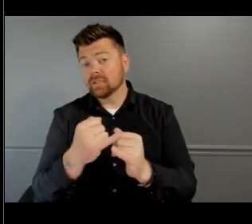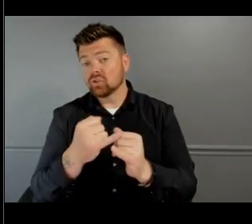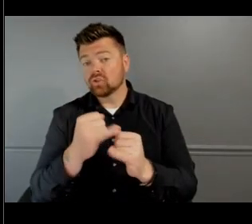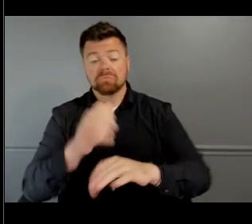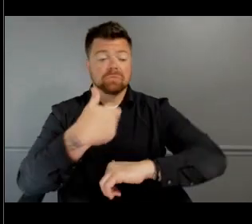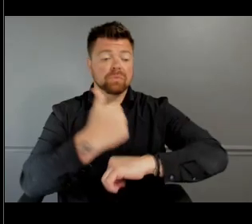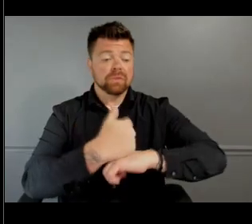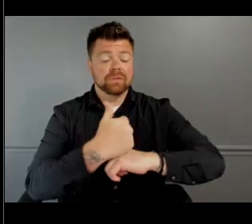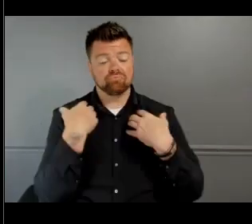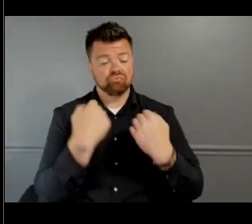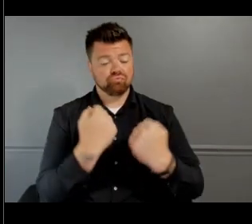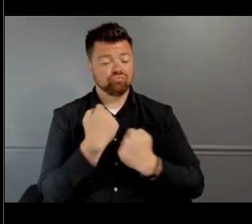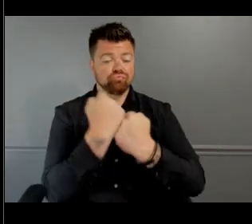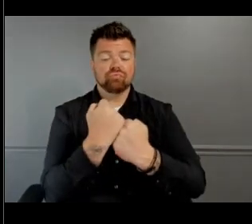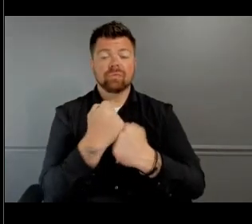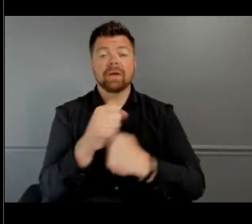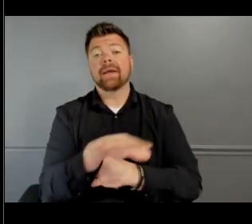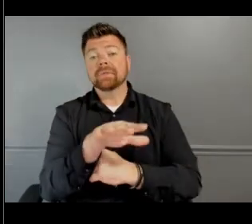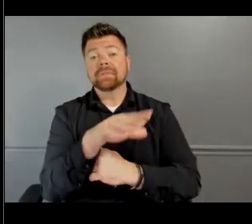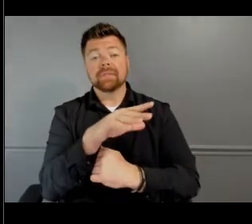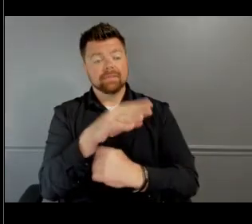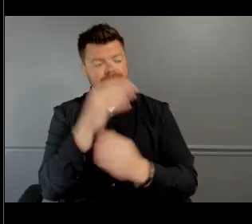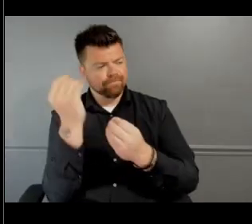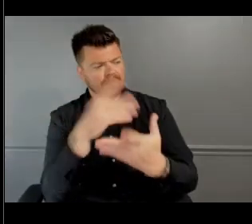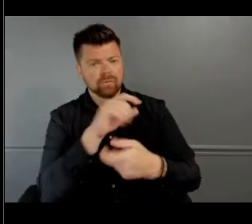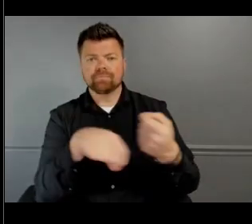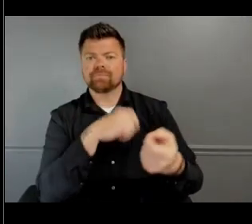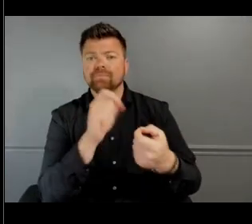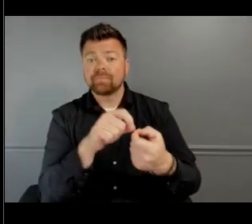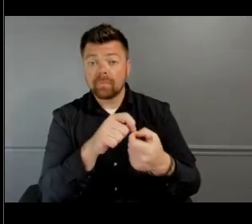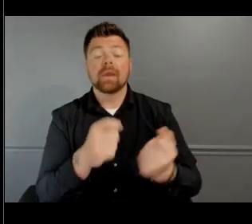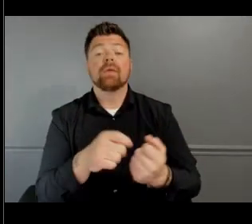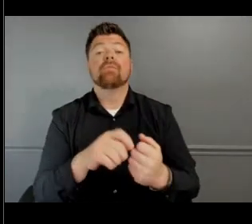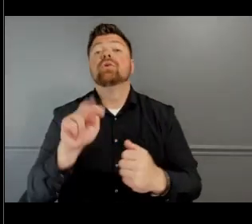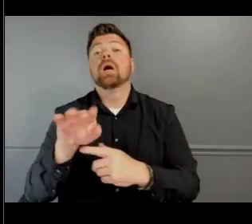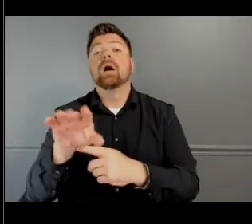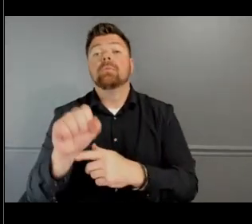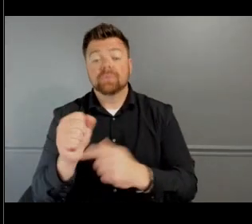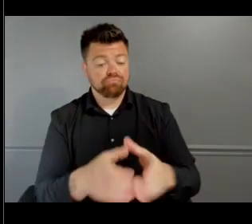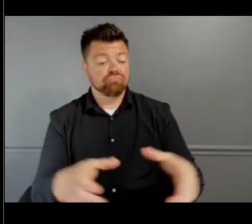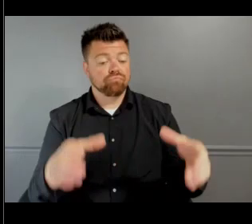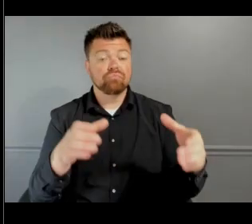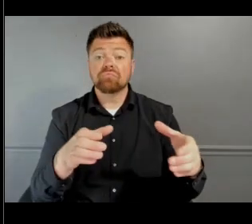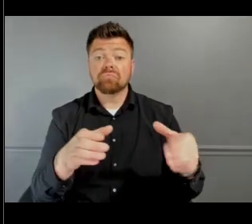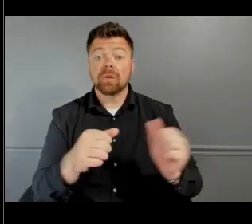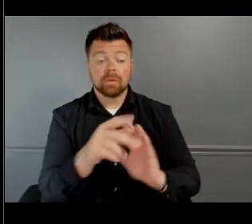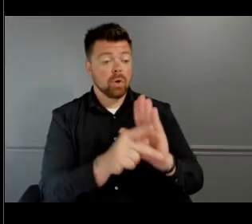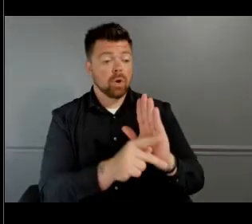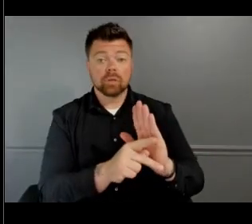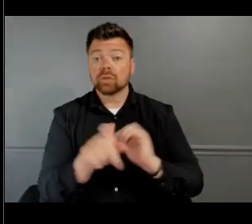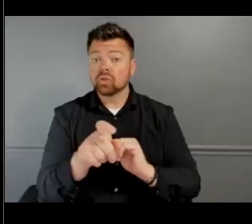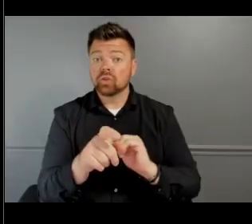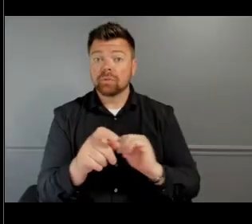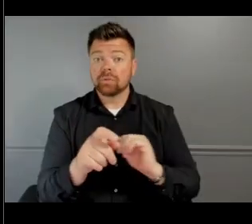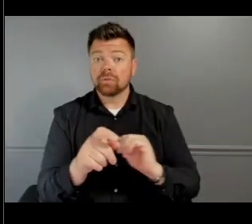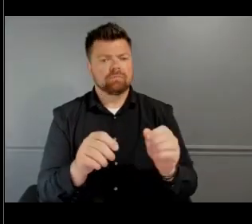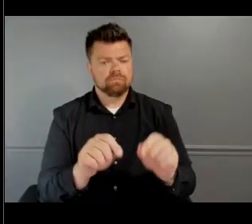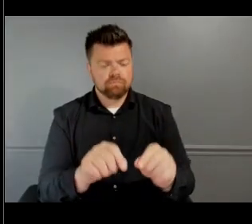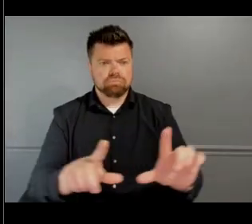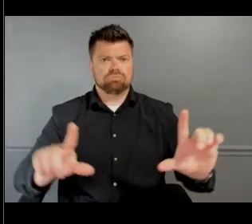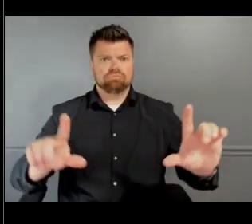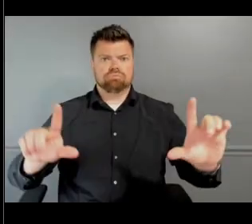reinforced areas specified for tubs in the guidelines should be enlarged to